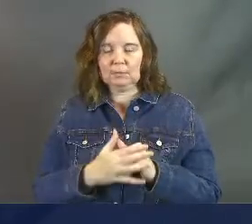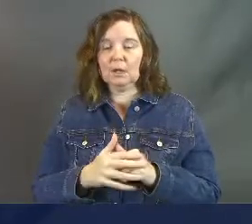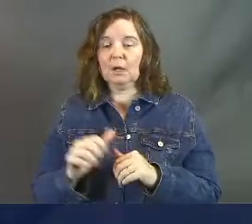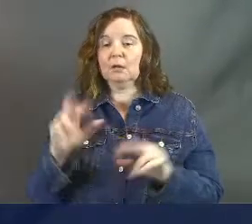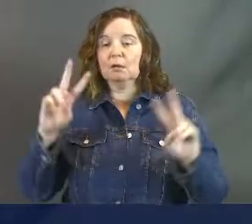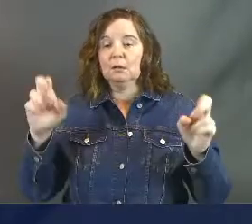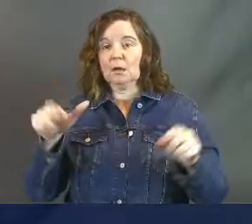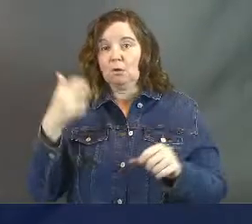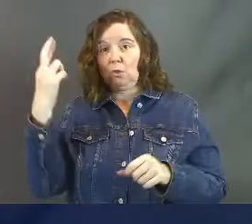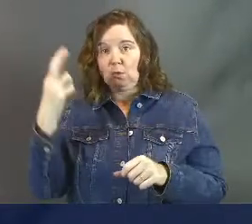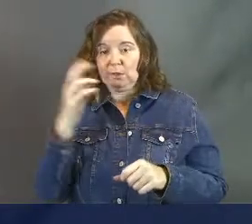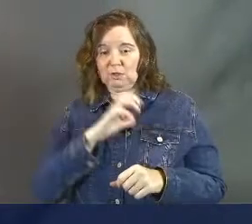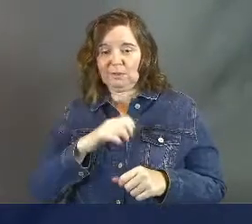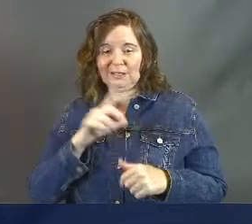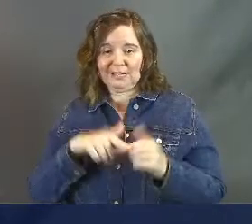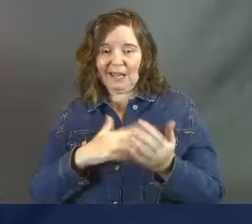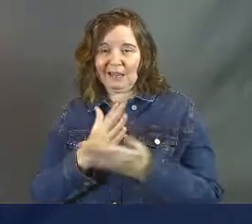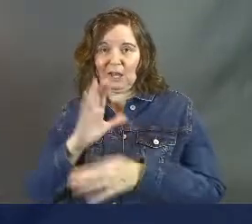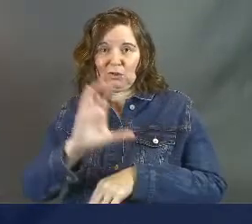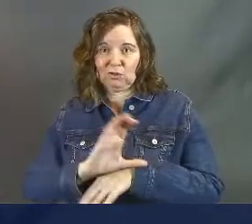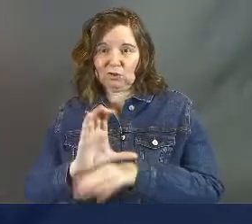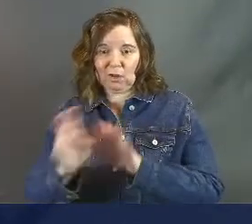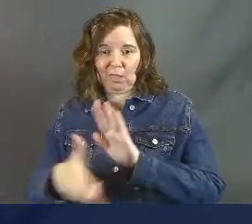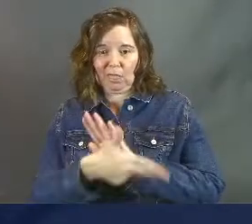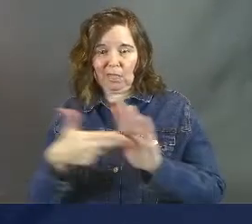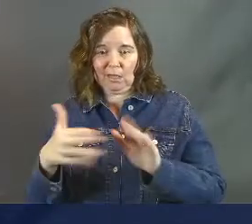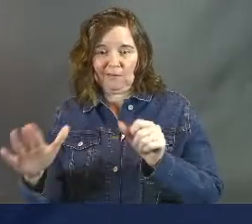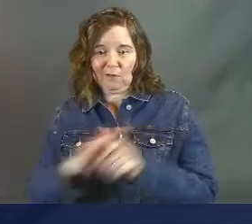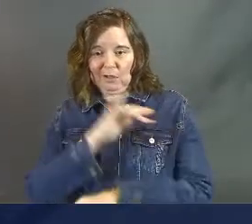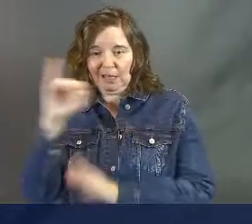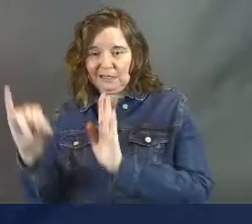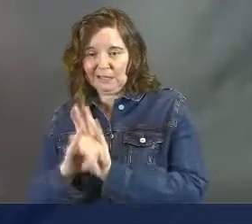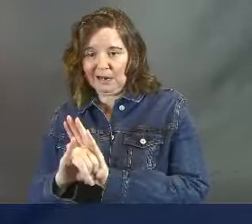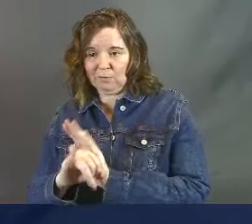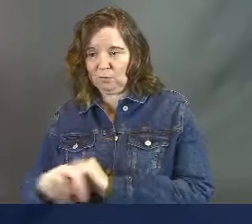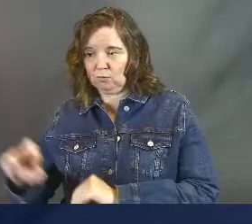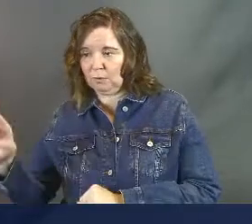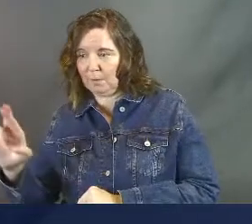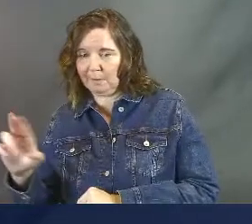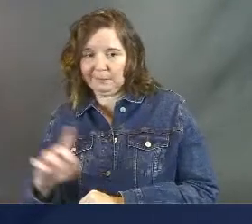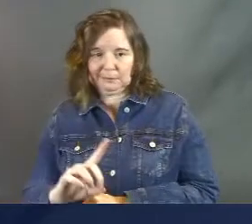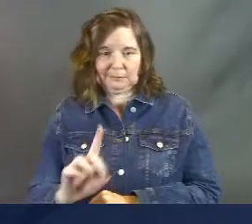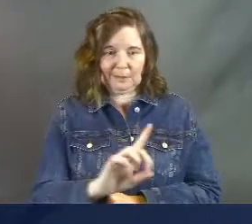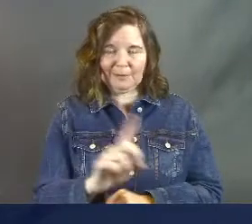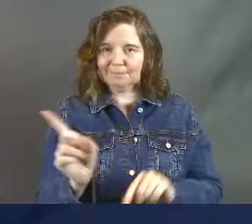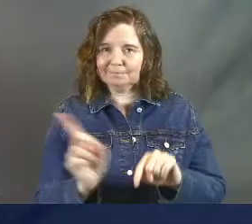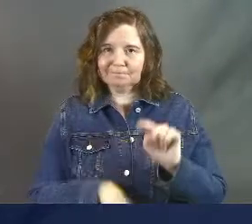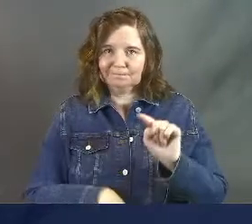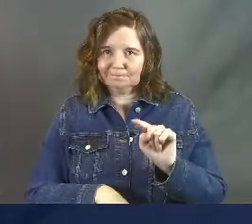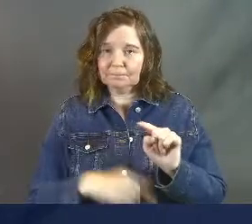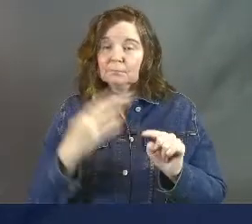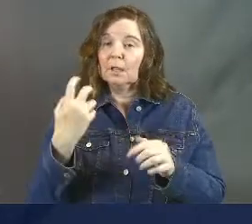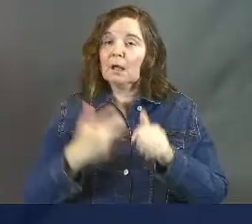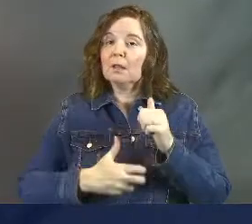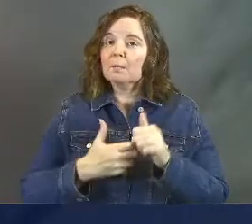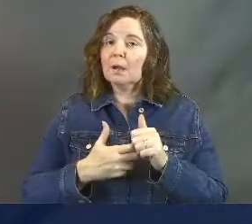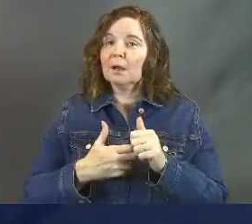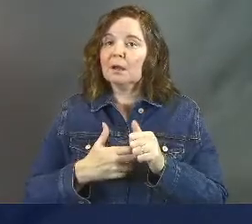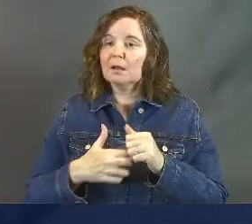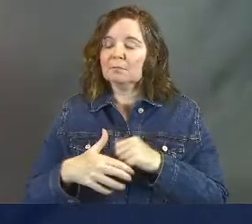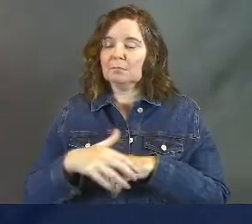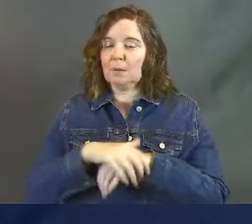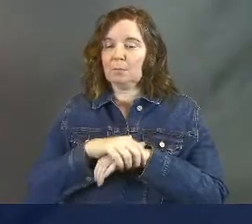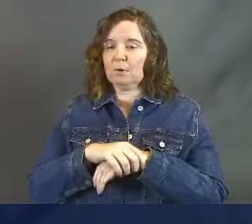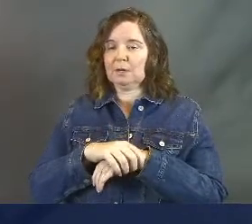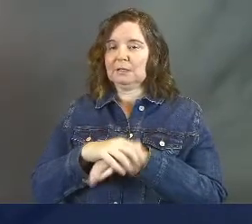another reason Christians these days cannot allow the church to be fully identified with any particular political party is the problem of what British